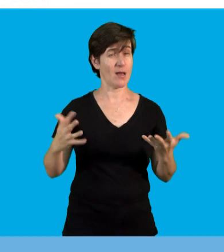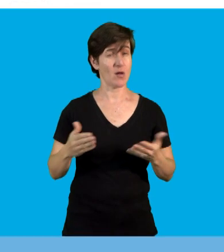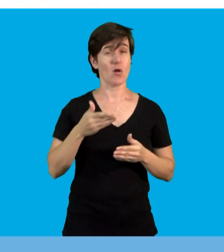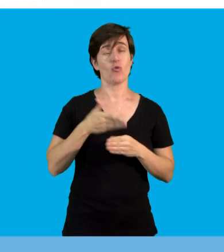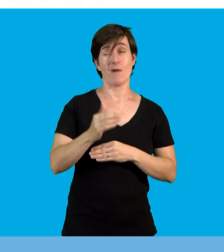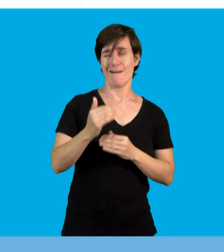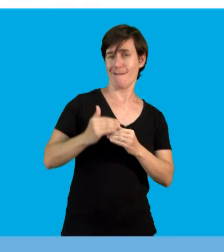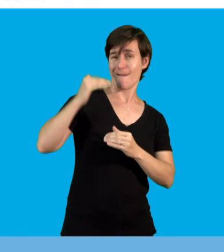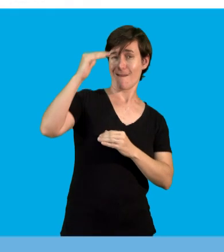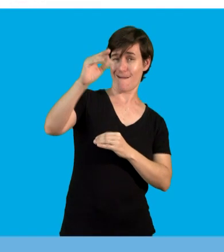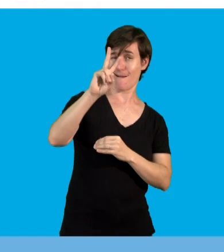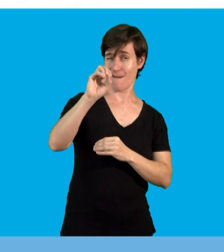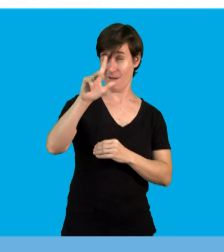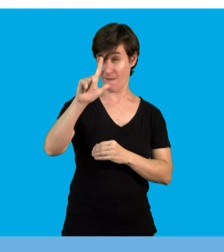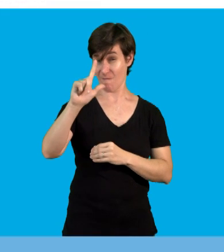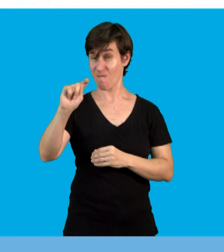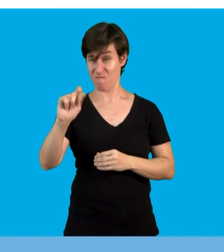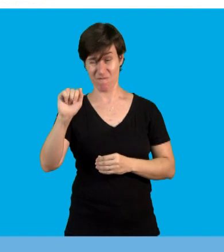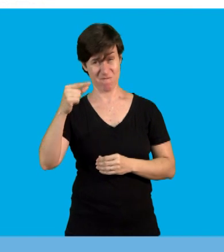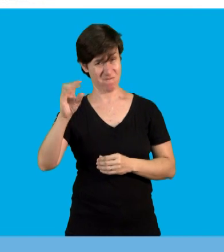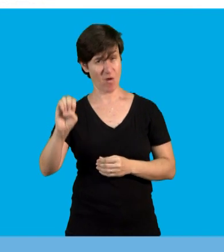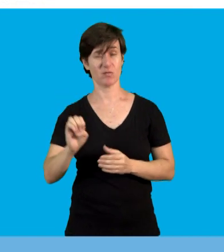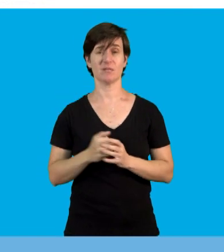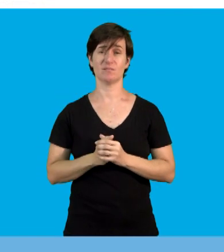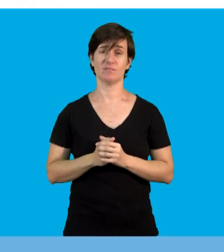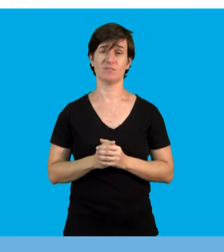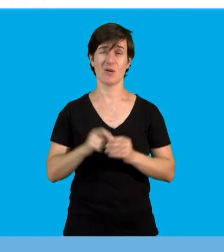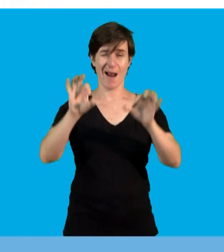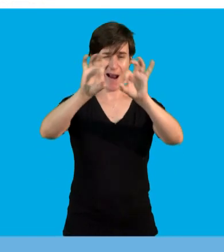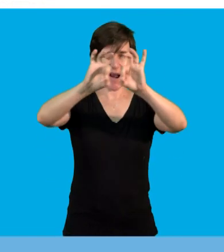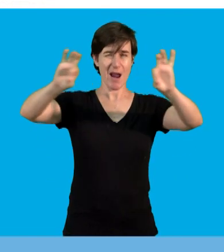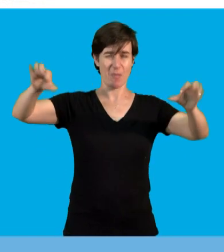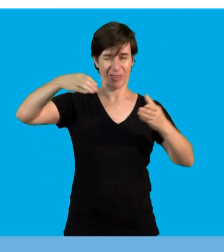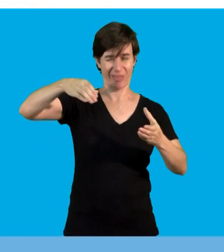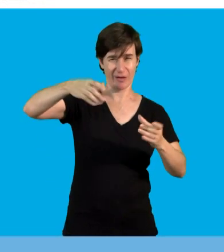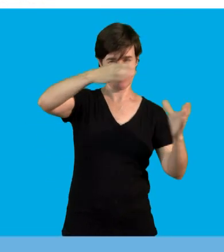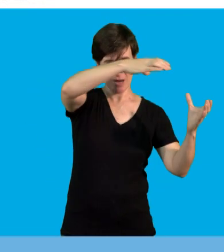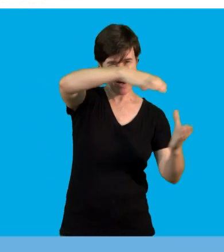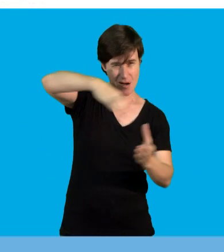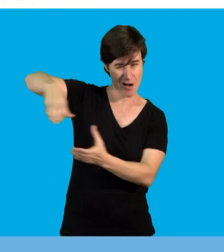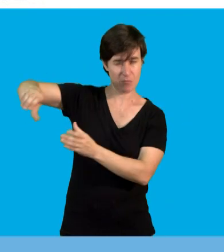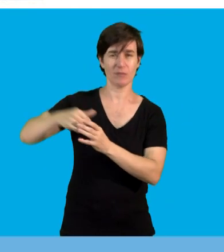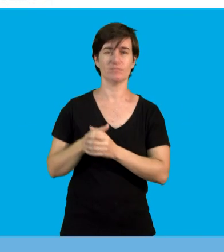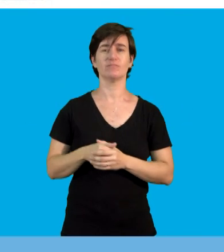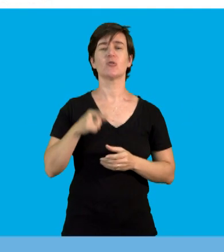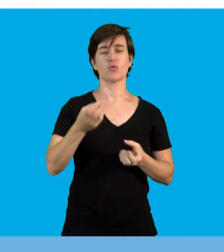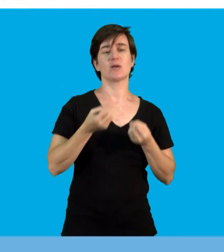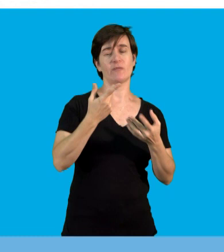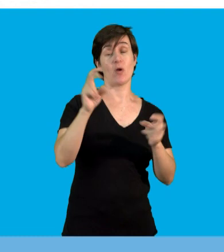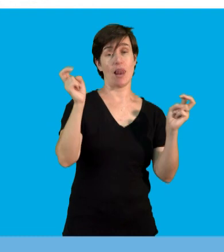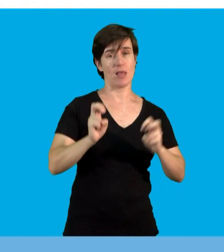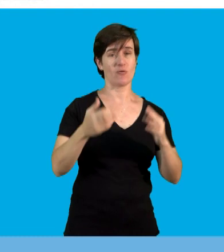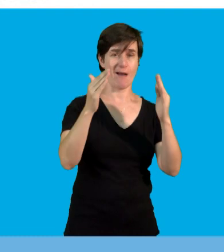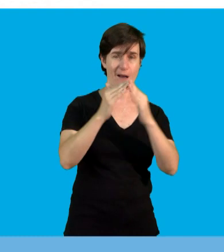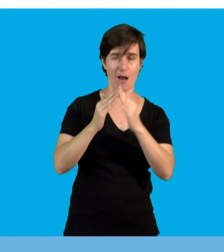high voltage. It is going to be distributed by high voltage cables and thereby supply the houses and